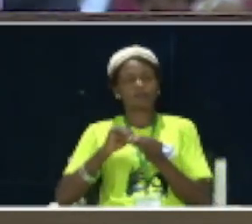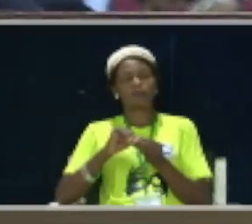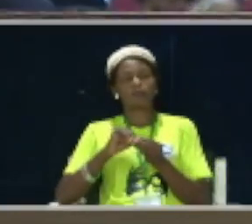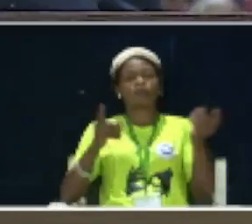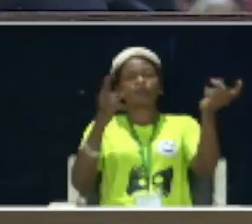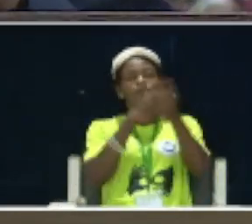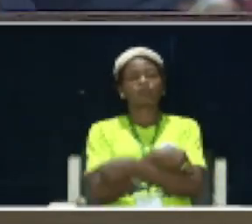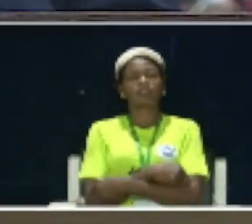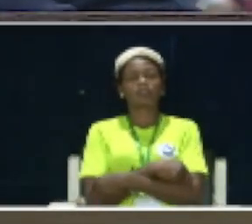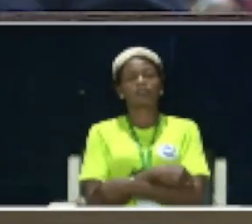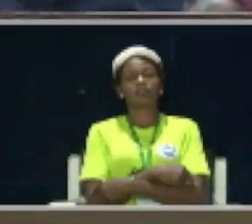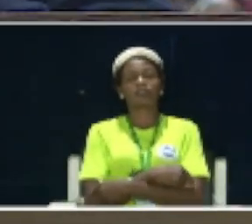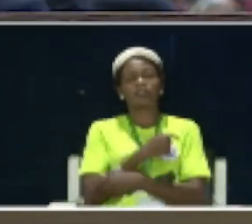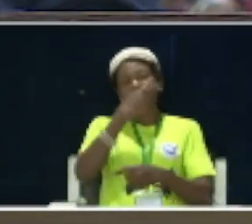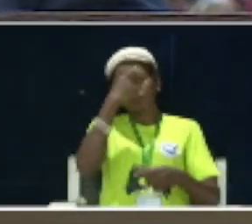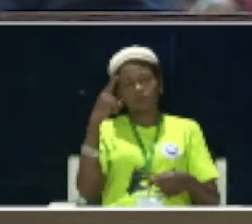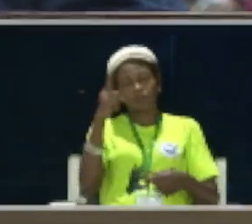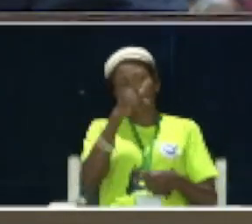forevermore. Because you have